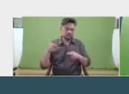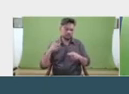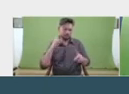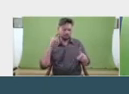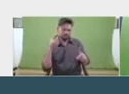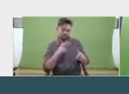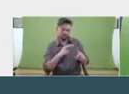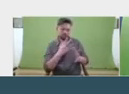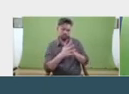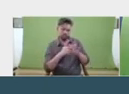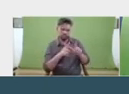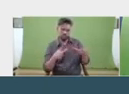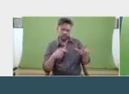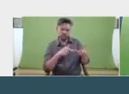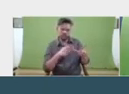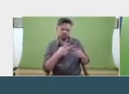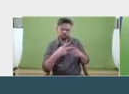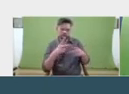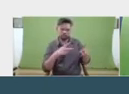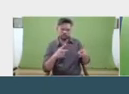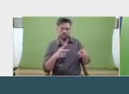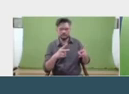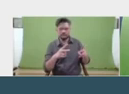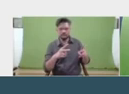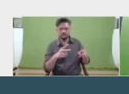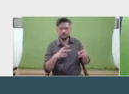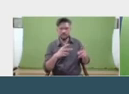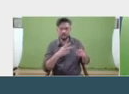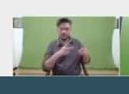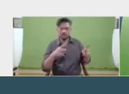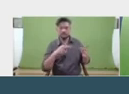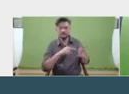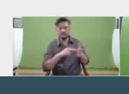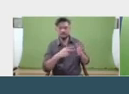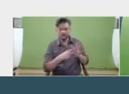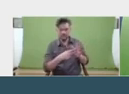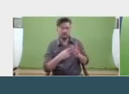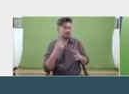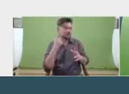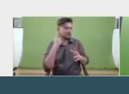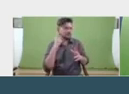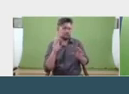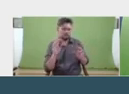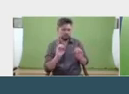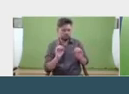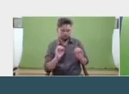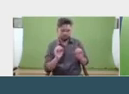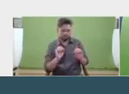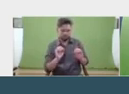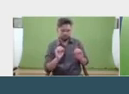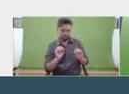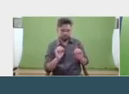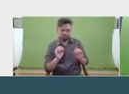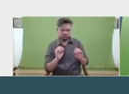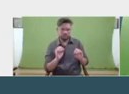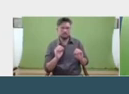language that variation need not be only on the sound they will learn it only